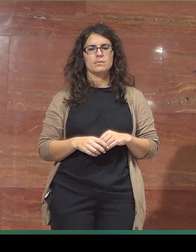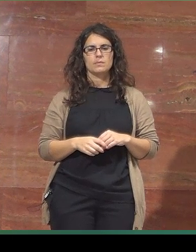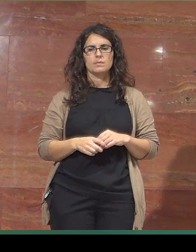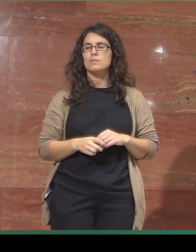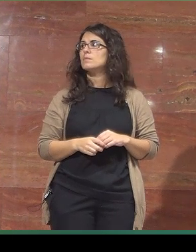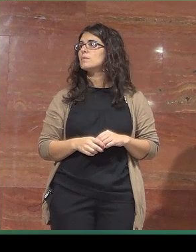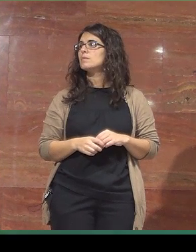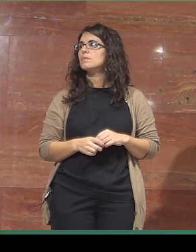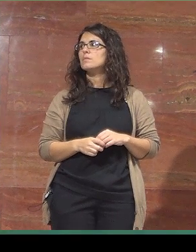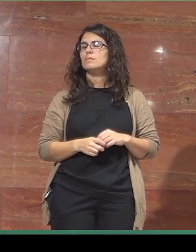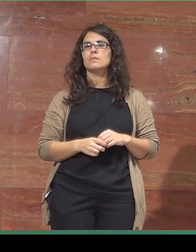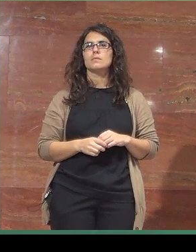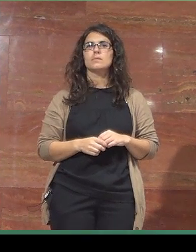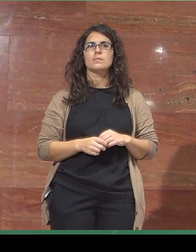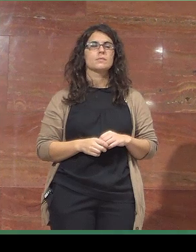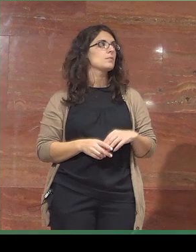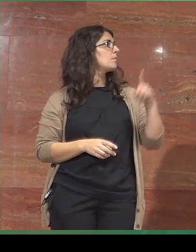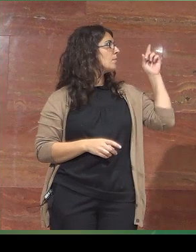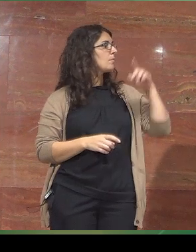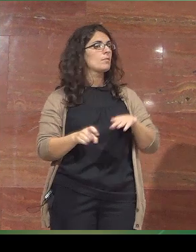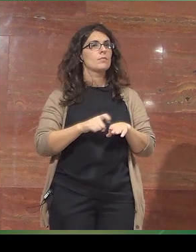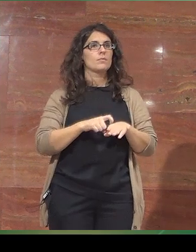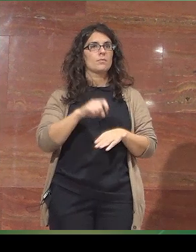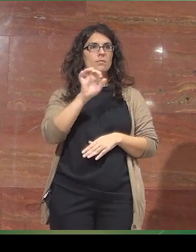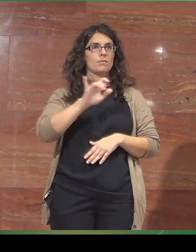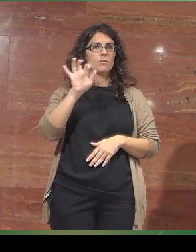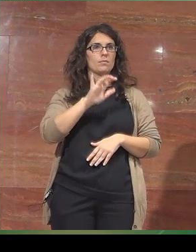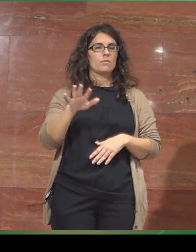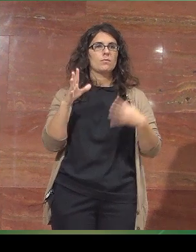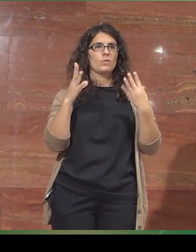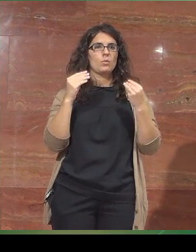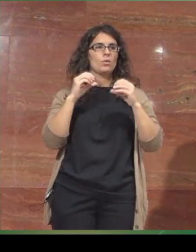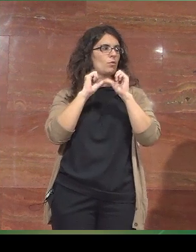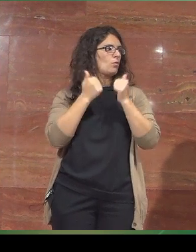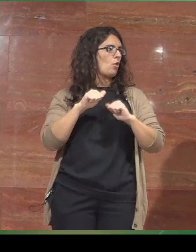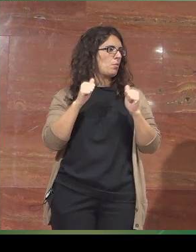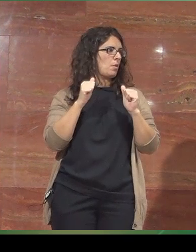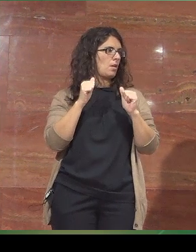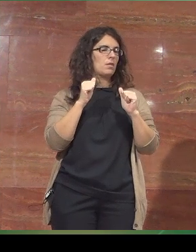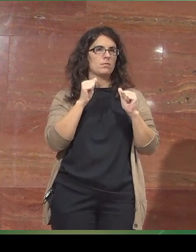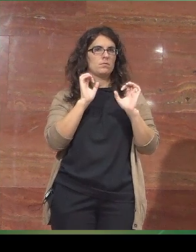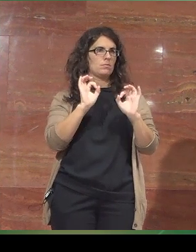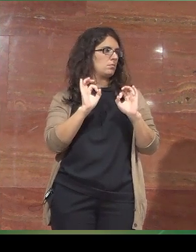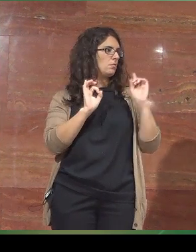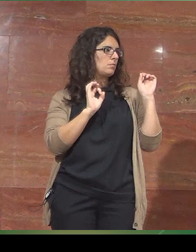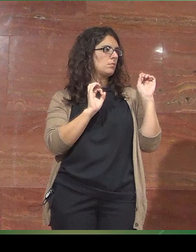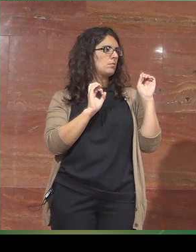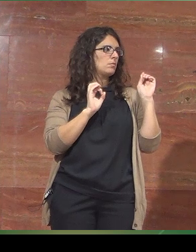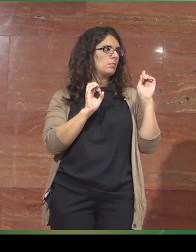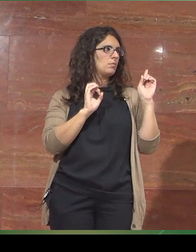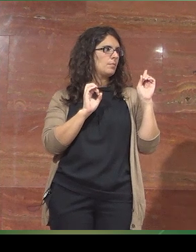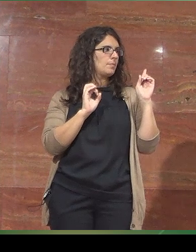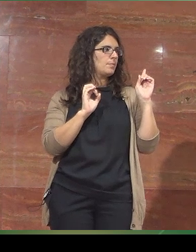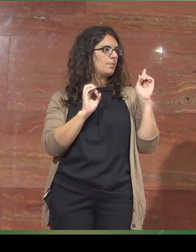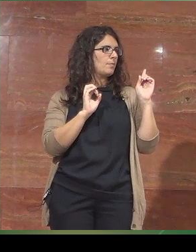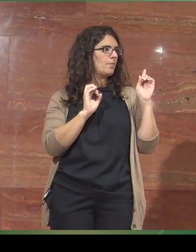very geometrical element. And we use the same construction then to make pictograms. So